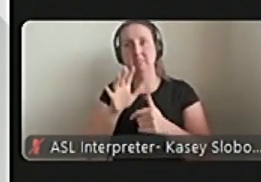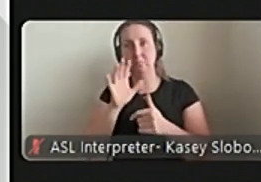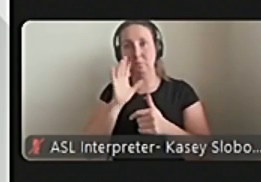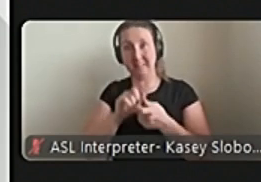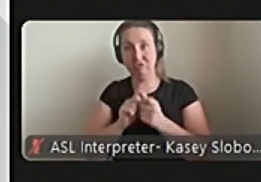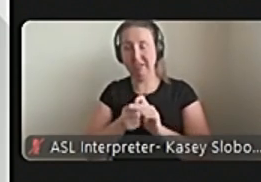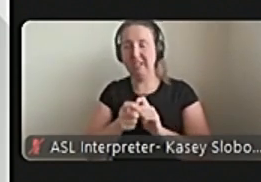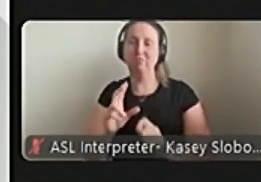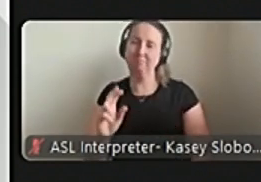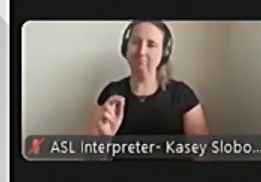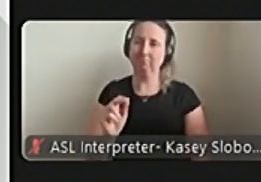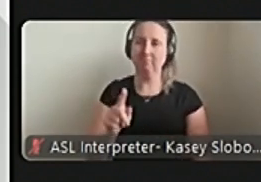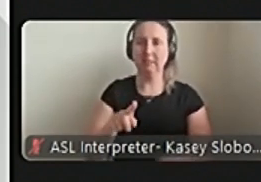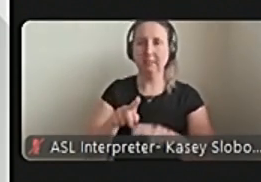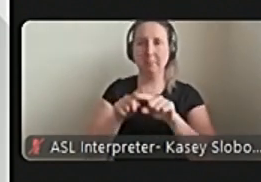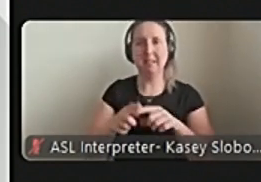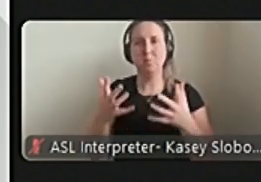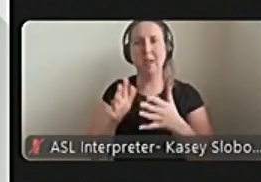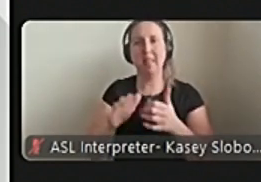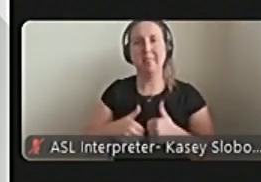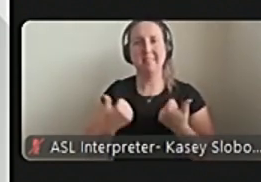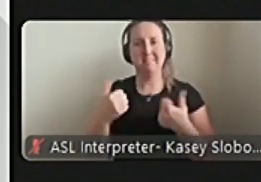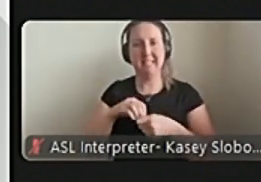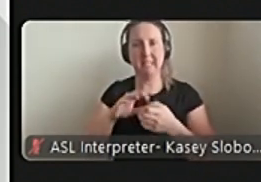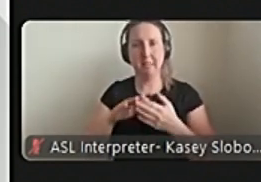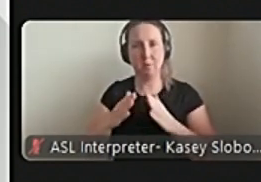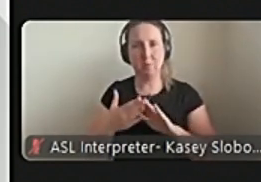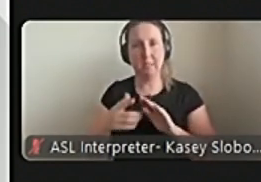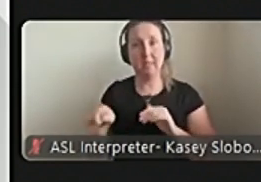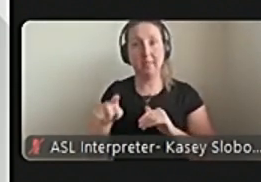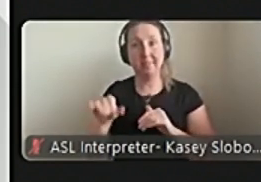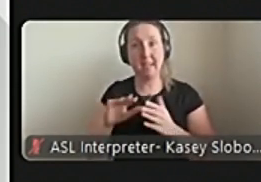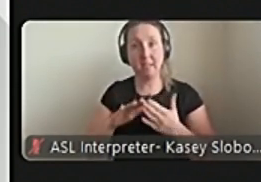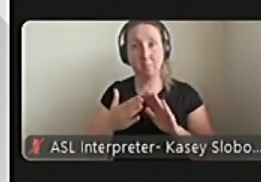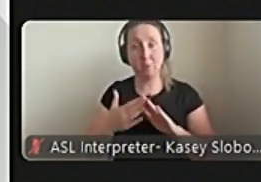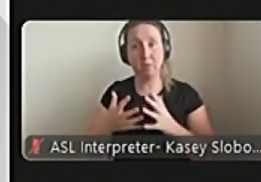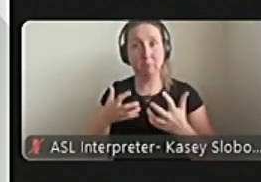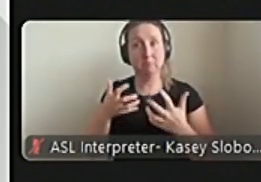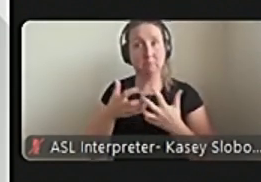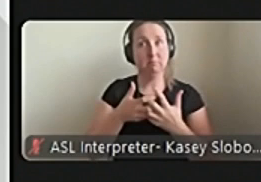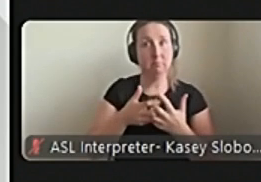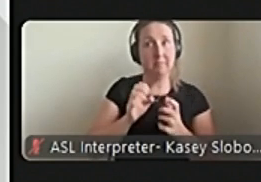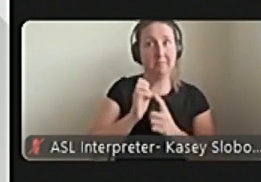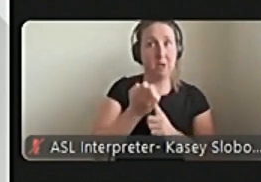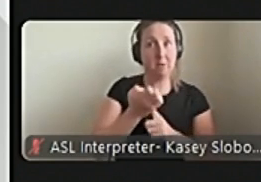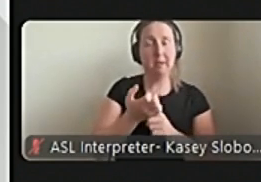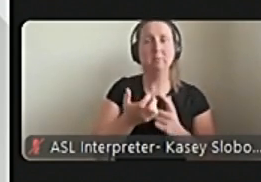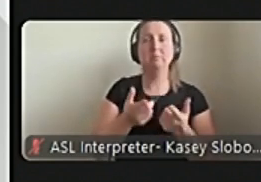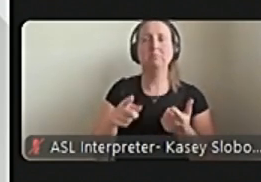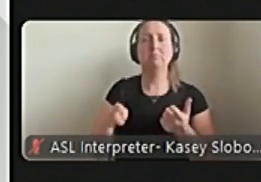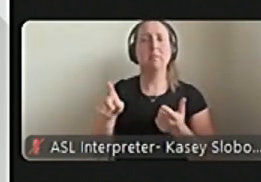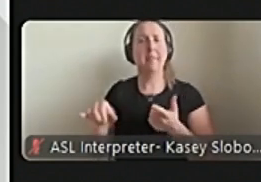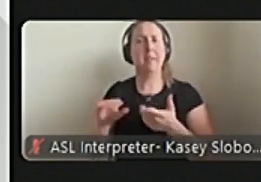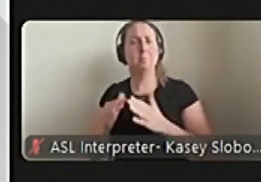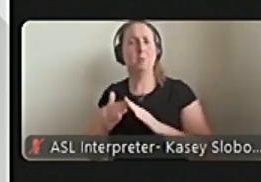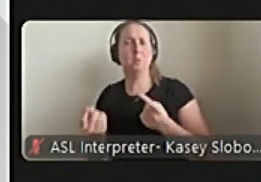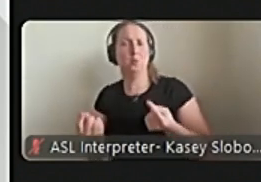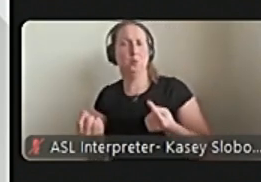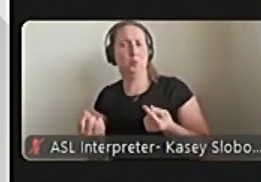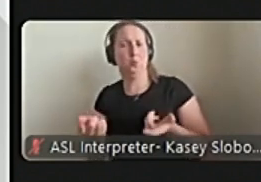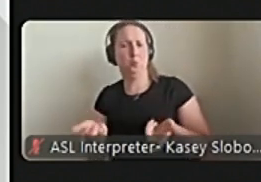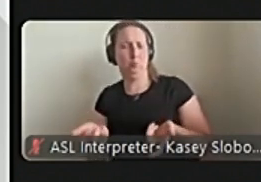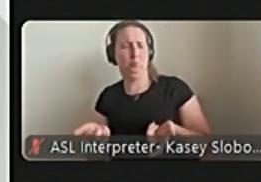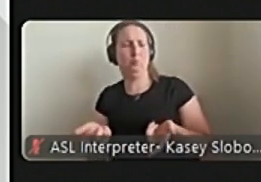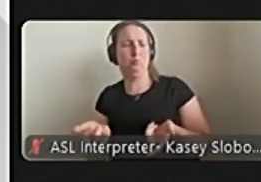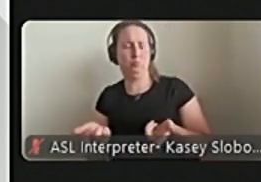community, what is that community doing to adapt that environment so that they can stay independent and still do the things that they do enjoy doing, but